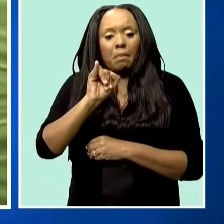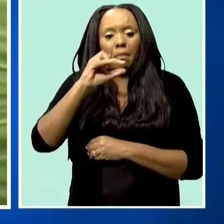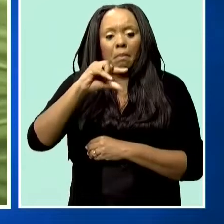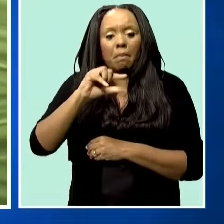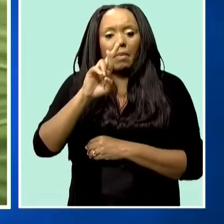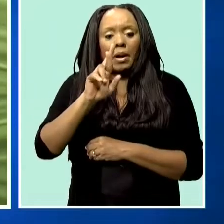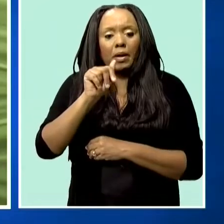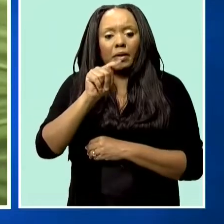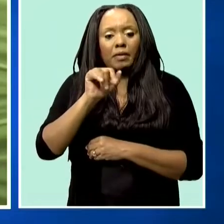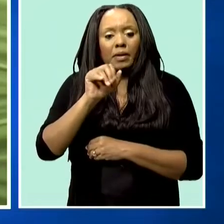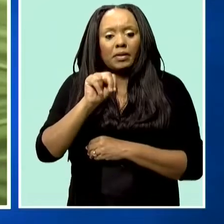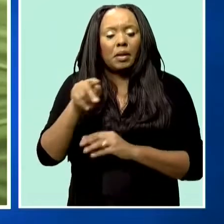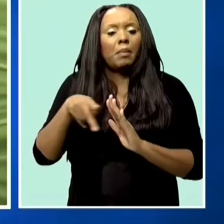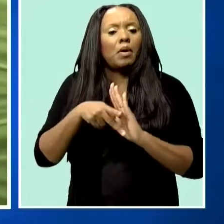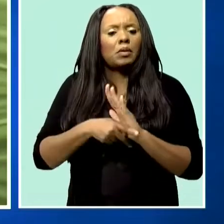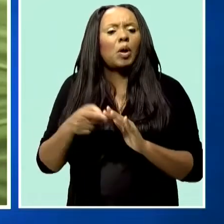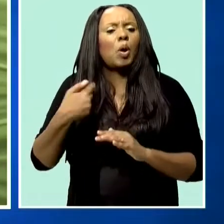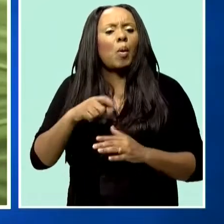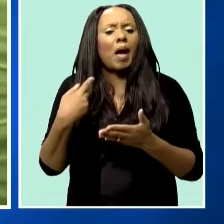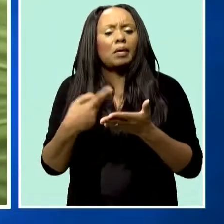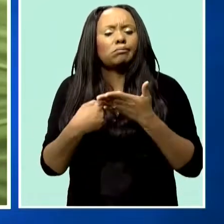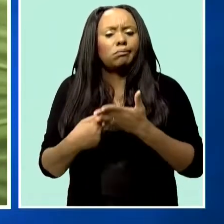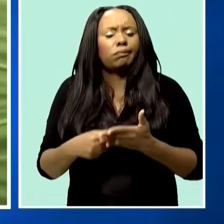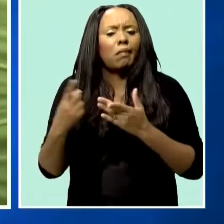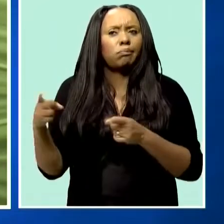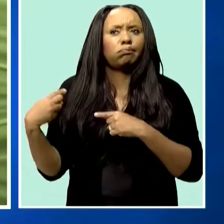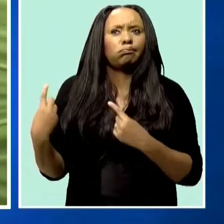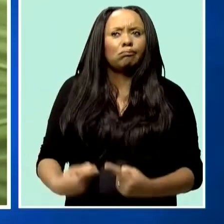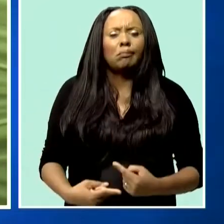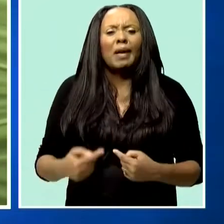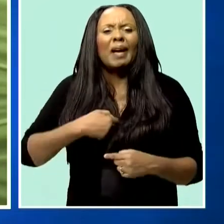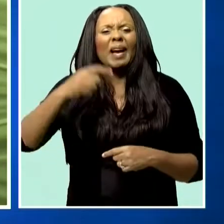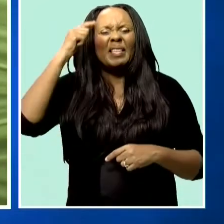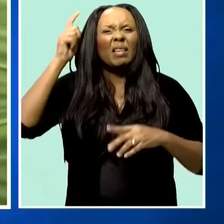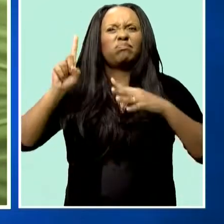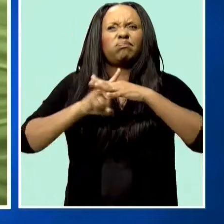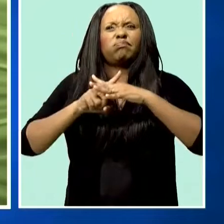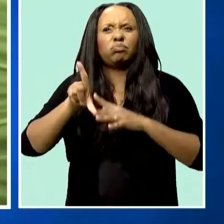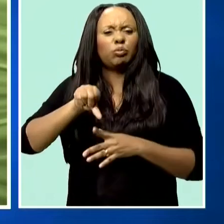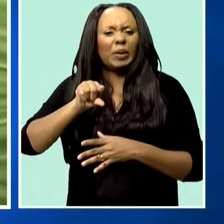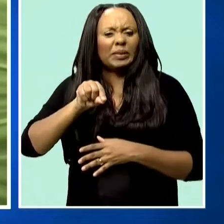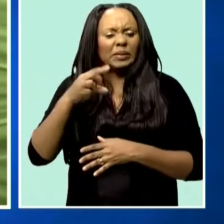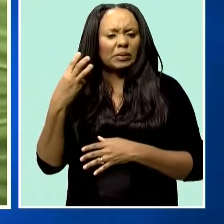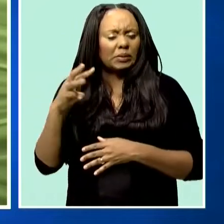Michelle brought up the year 2016, I think we started then,